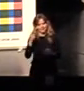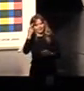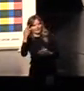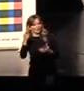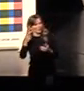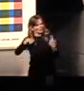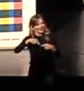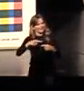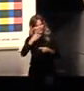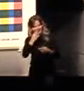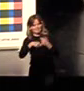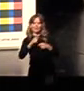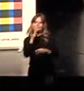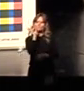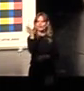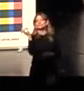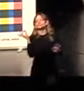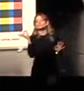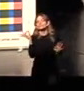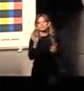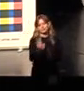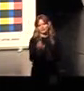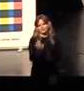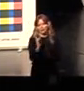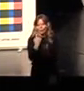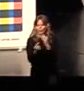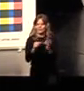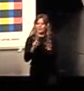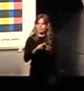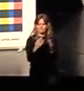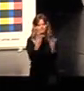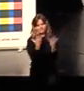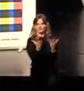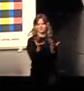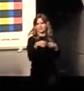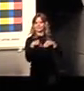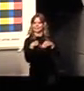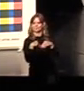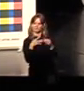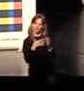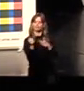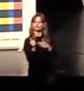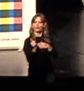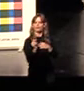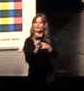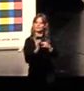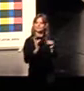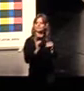that everybody can be calm trench waaronder certain fanny reguleert het coachen conditions